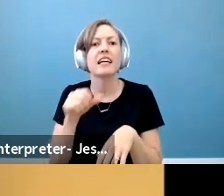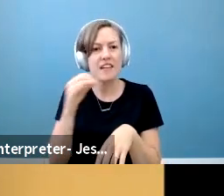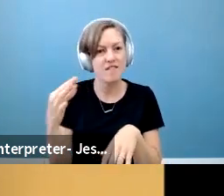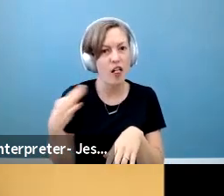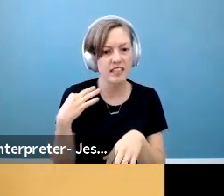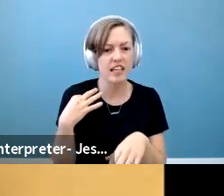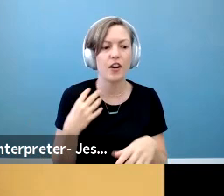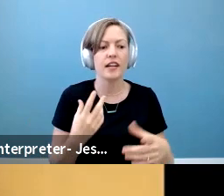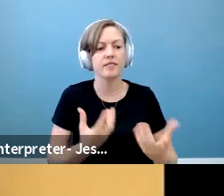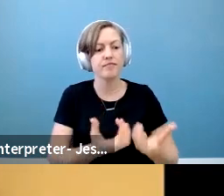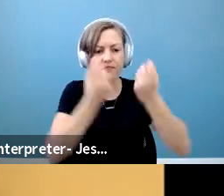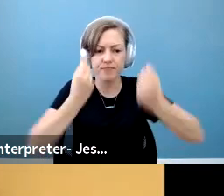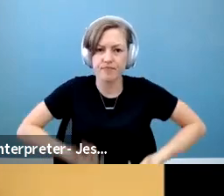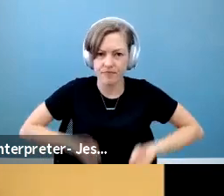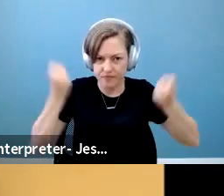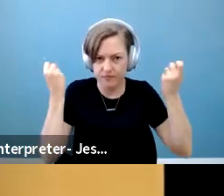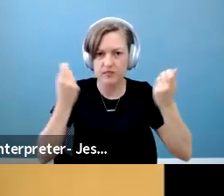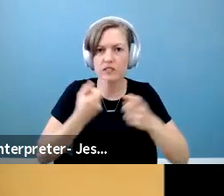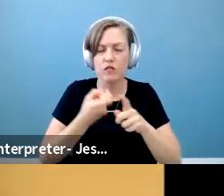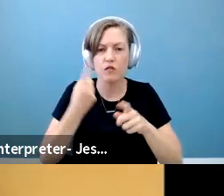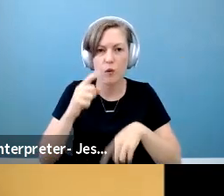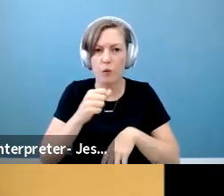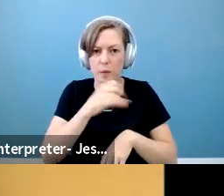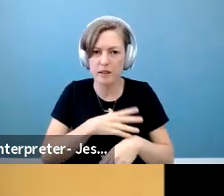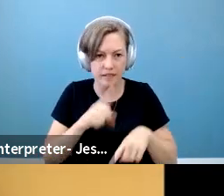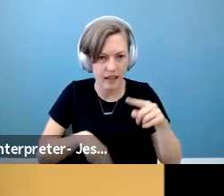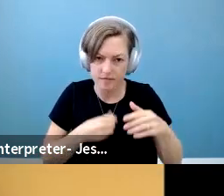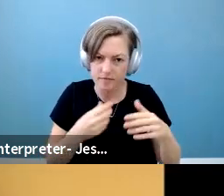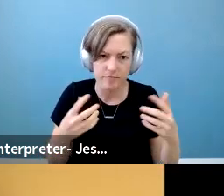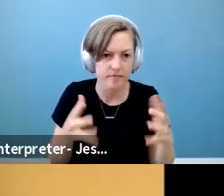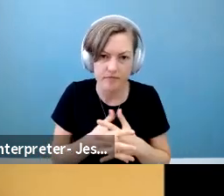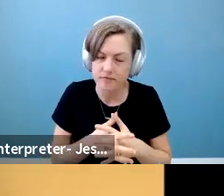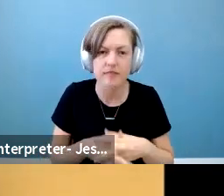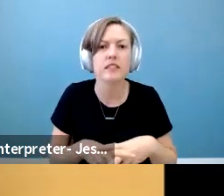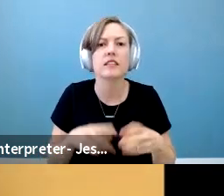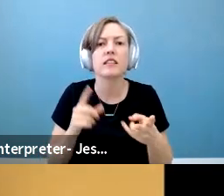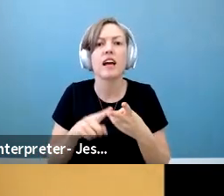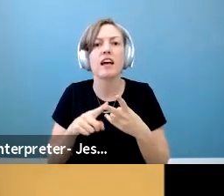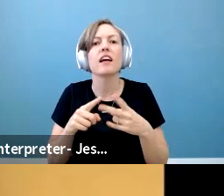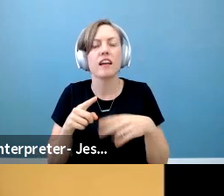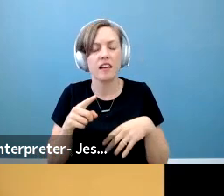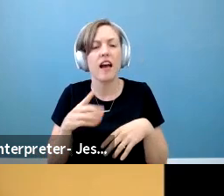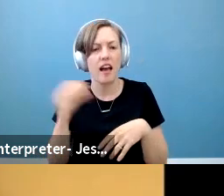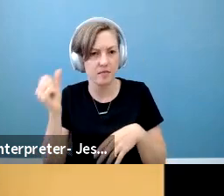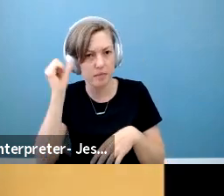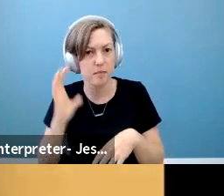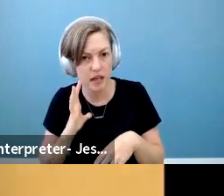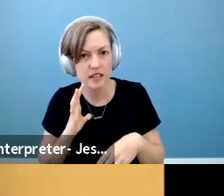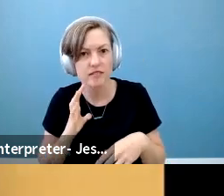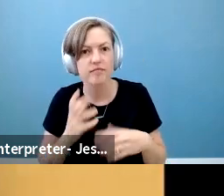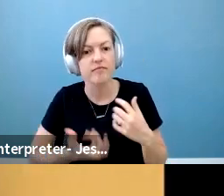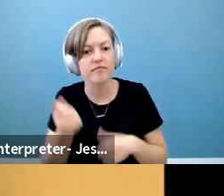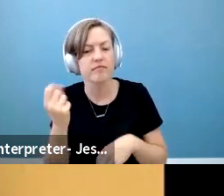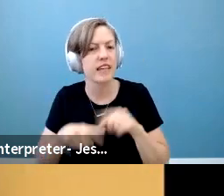doctors in ICE detention centers had performed involuntary hysterectomies. The fact that from 2002